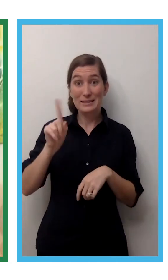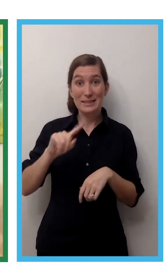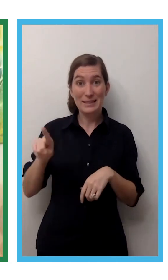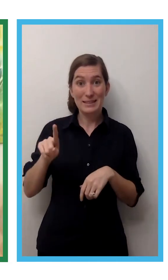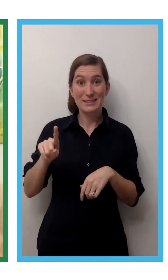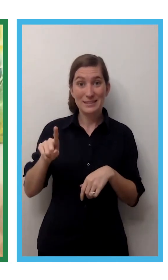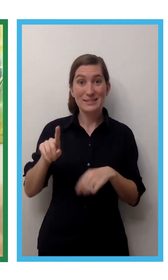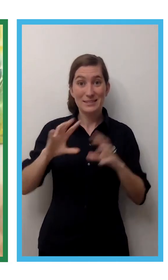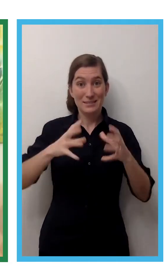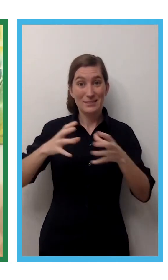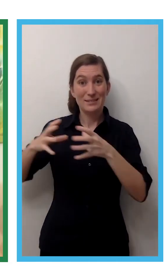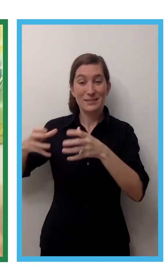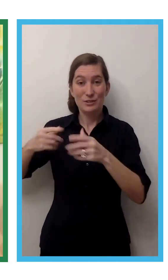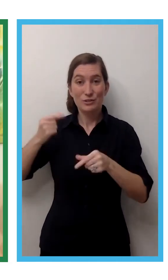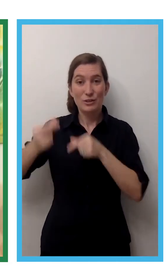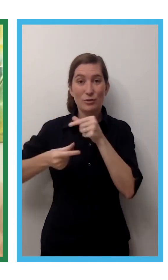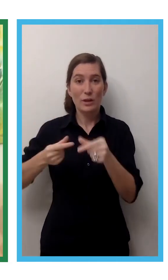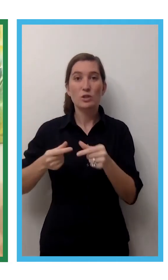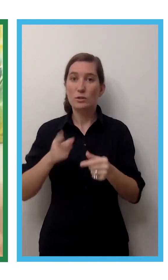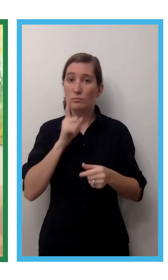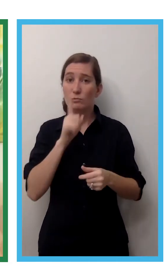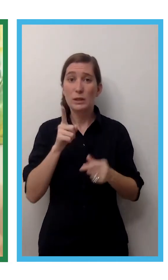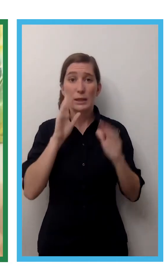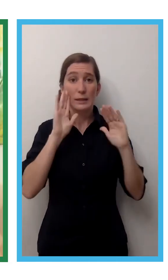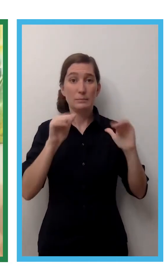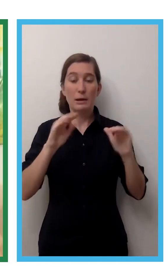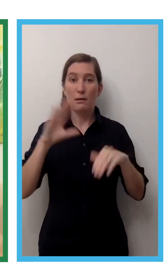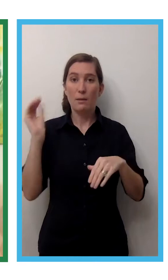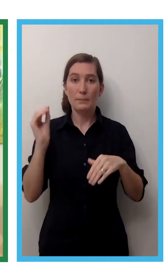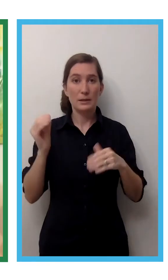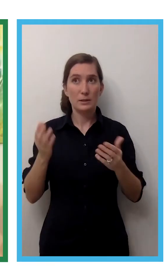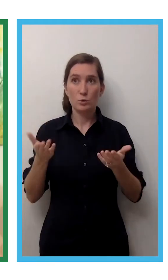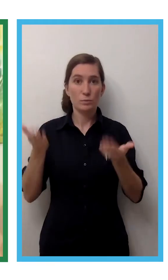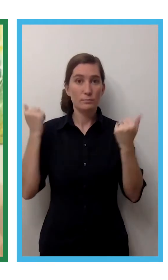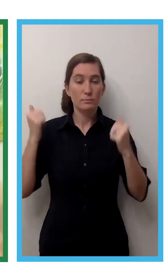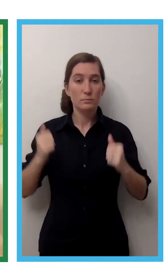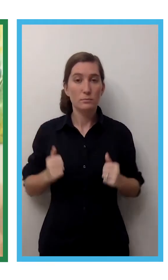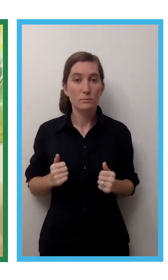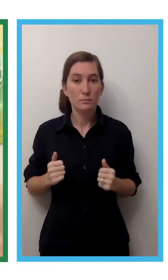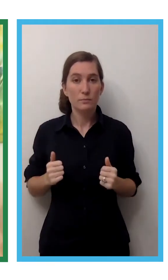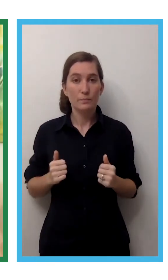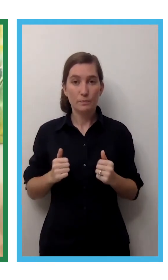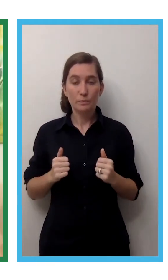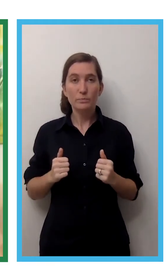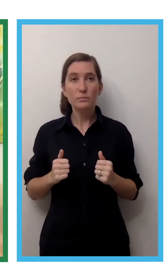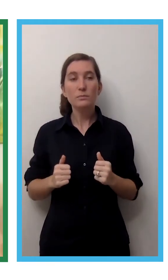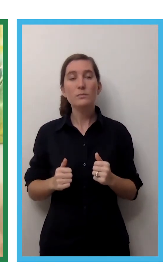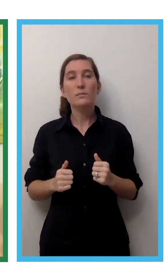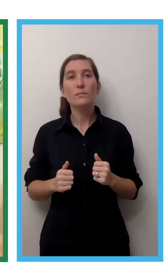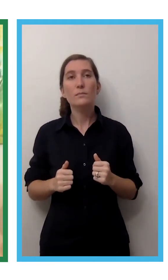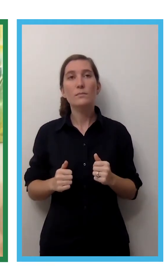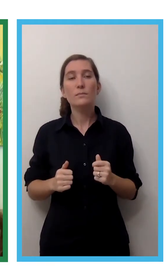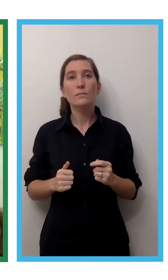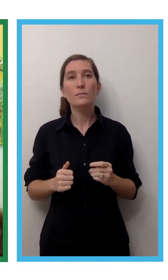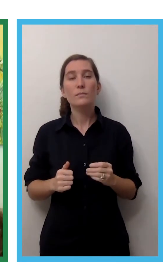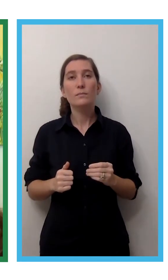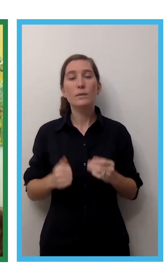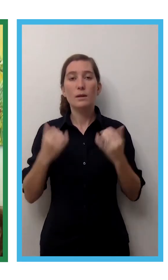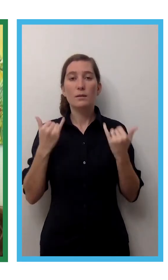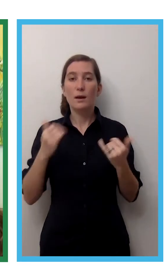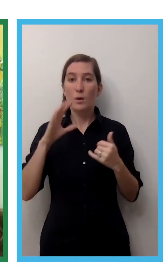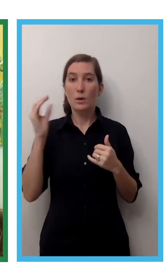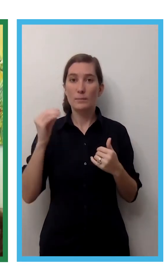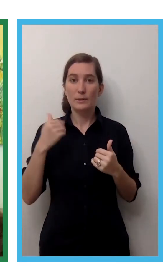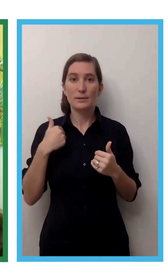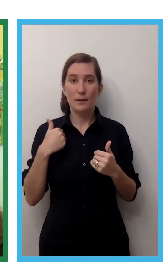media, it's more on, there's more of an onus on companies to say where they stand. You know, 10